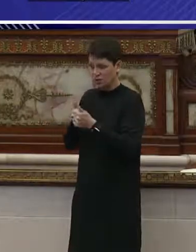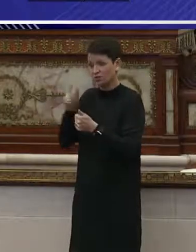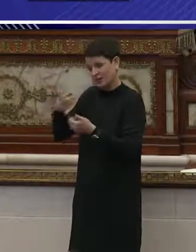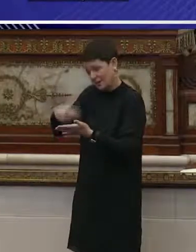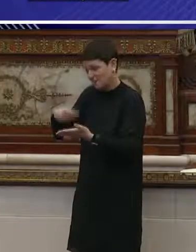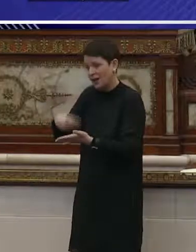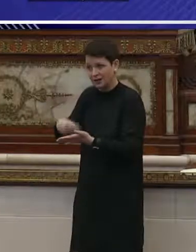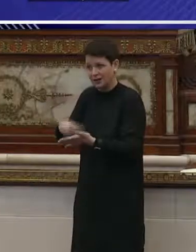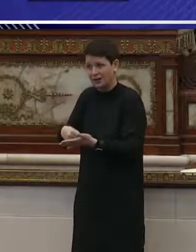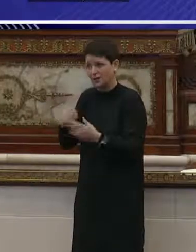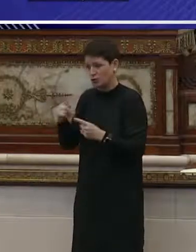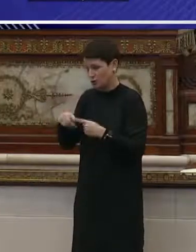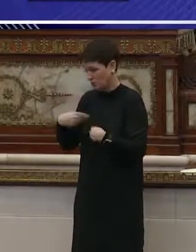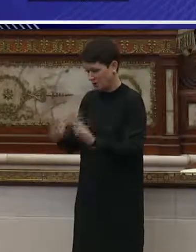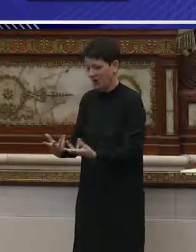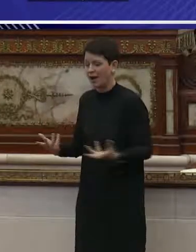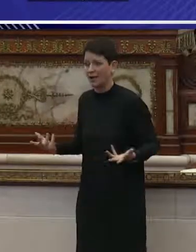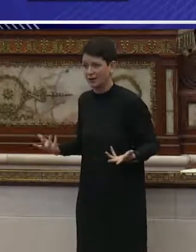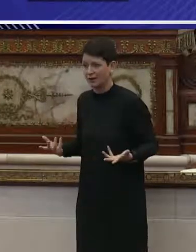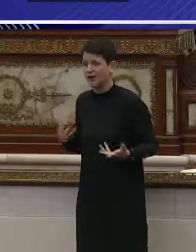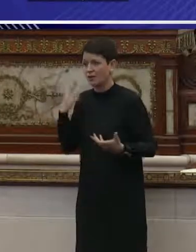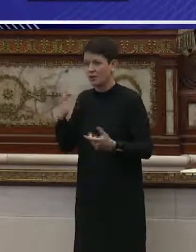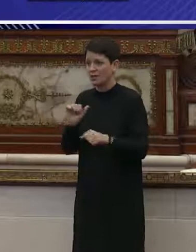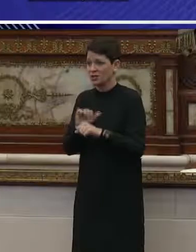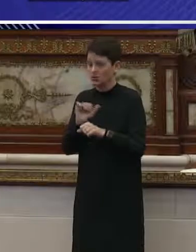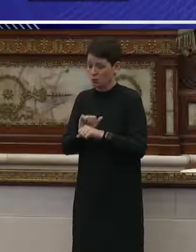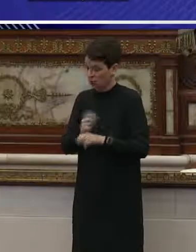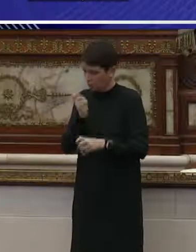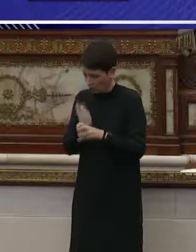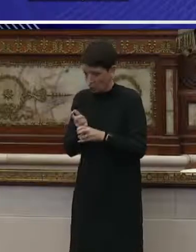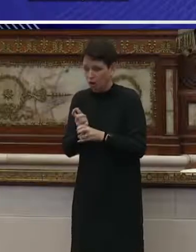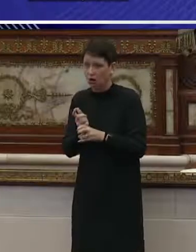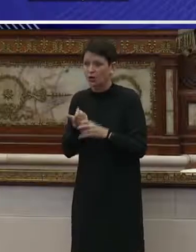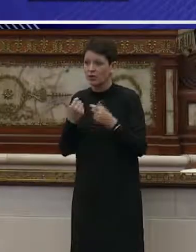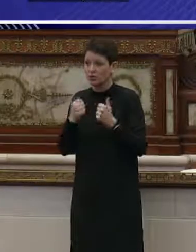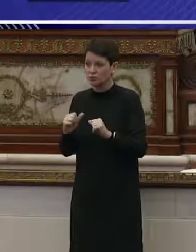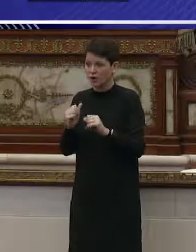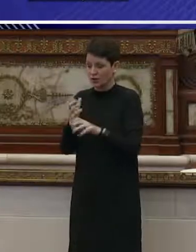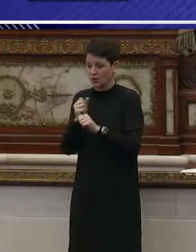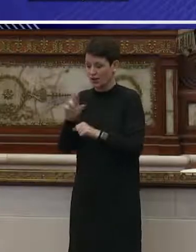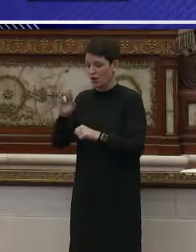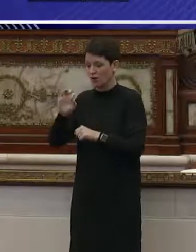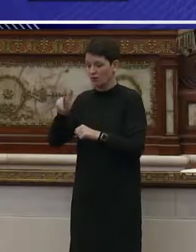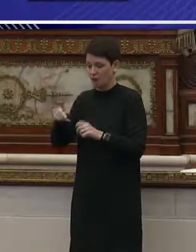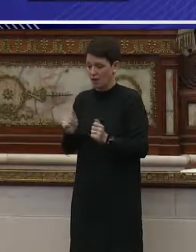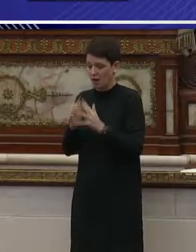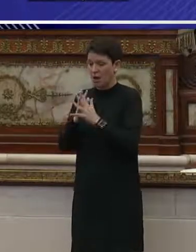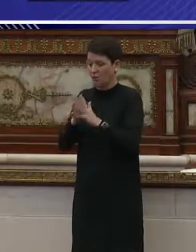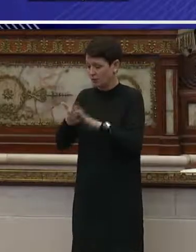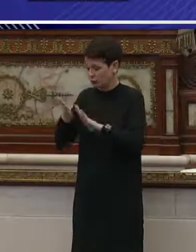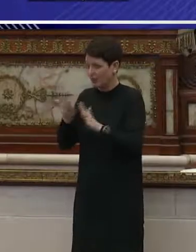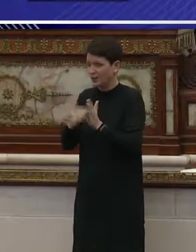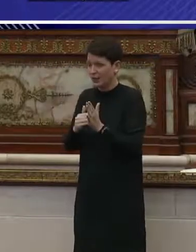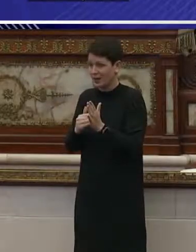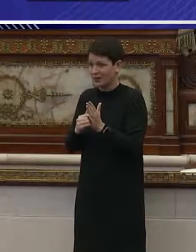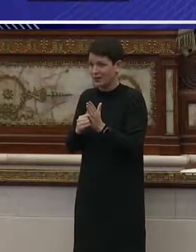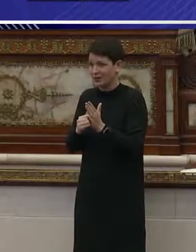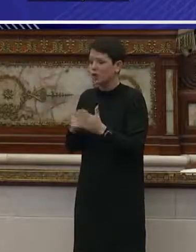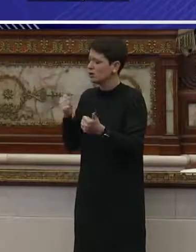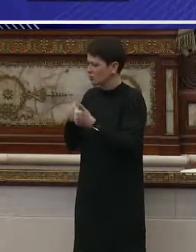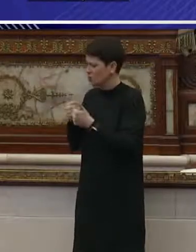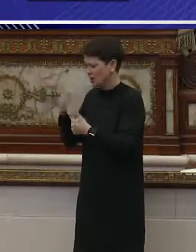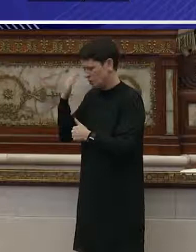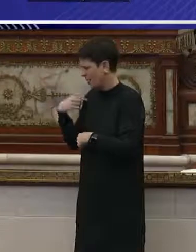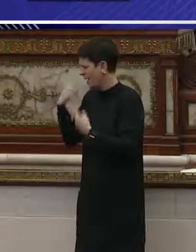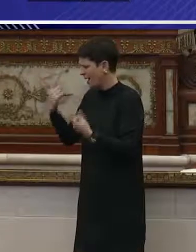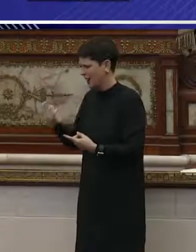for in order to provide. So that's why we're working feverishly to try to get this RFP back up, right? You know, notwithstanding all the challenges we